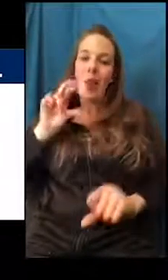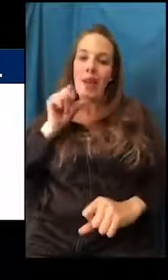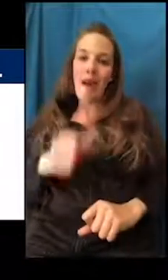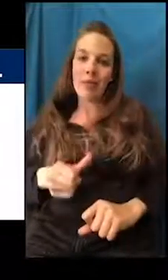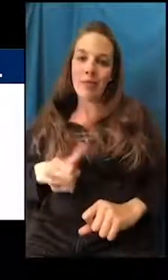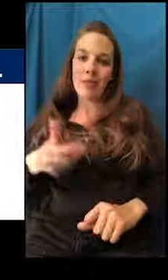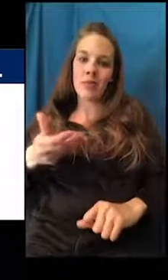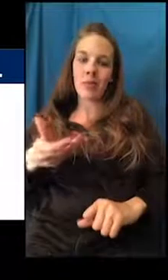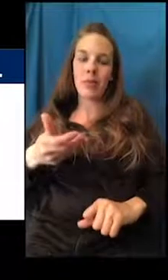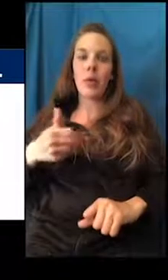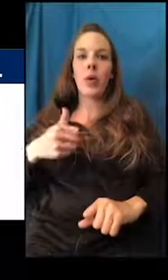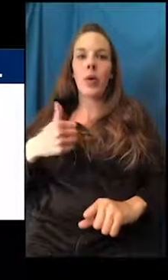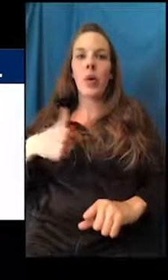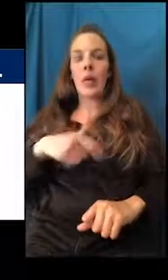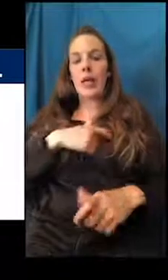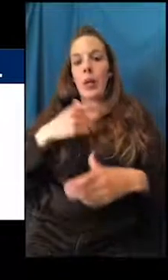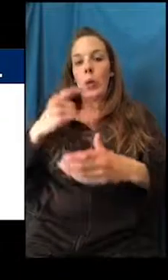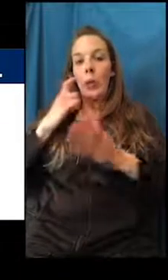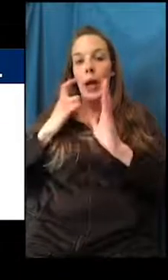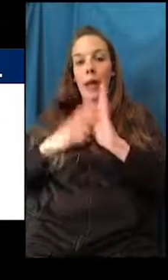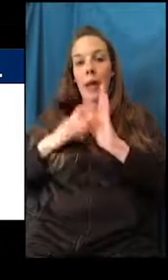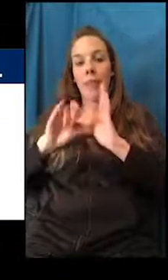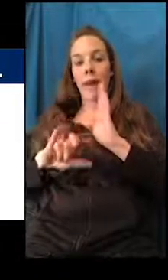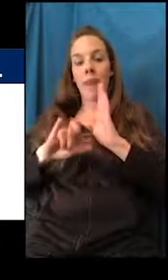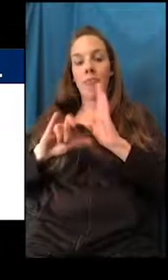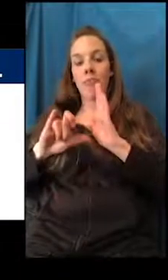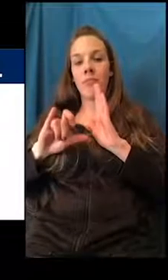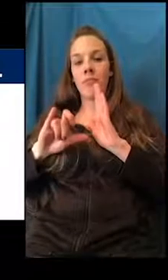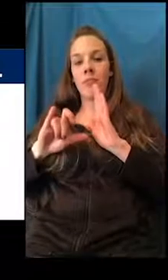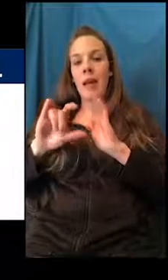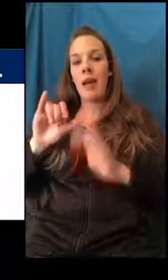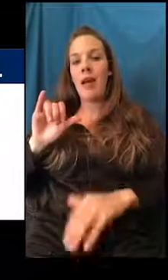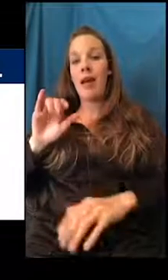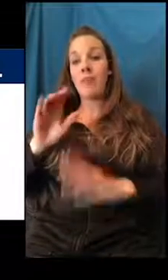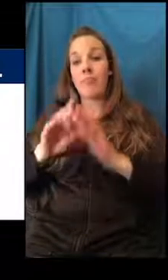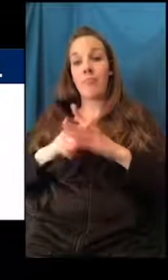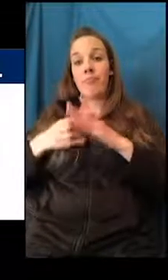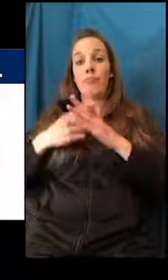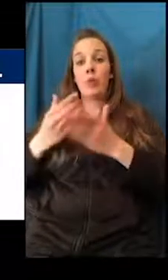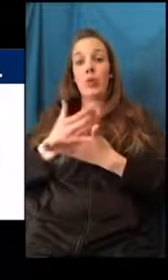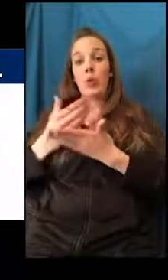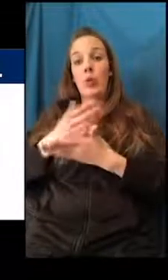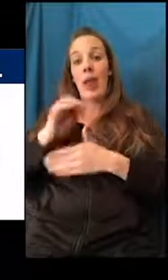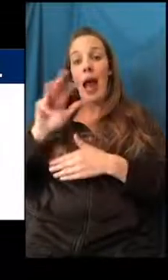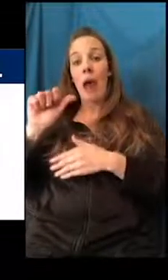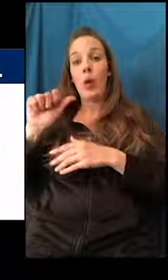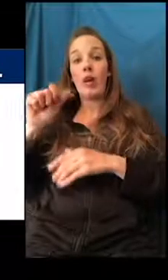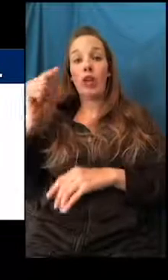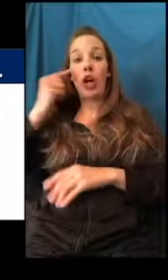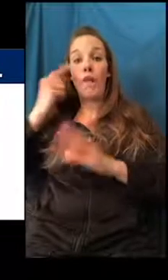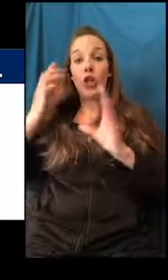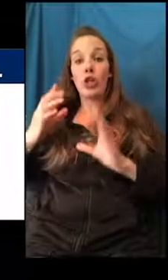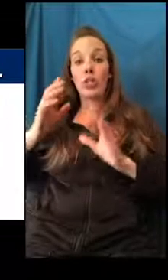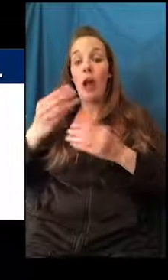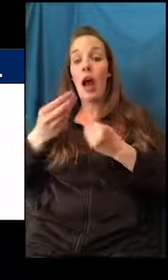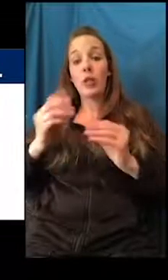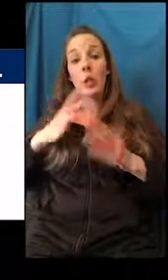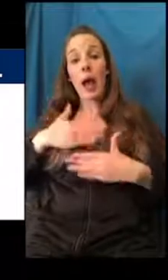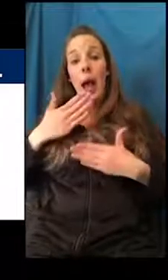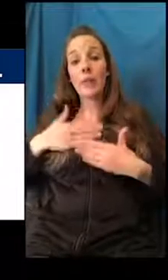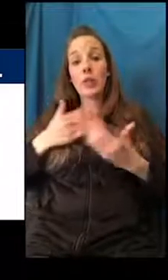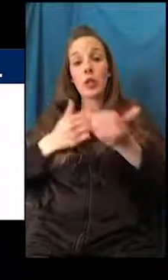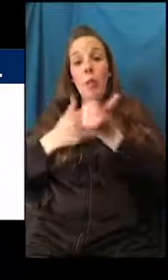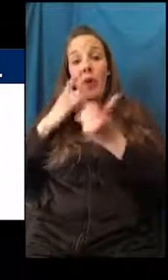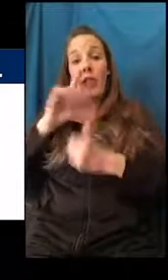We recognize that this is an initiative run through the Iowa Governor's Office, and we're happy to support that for our Linn County residents, but